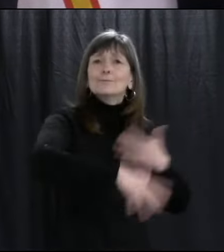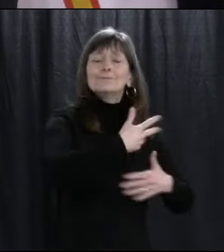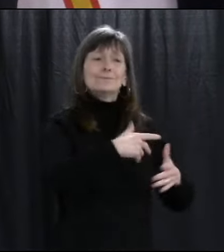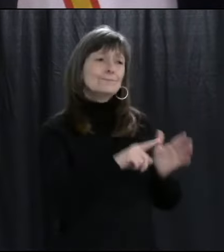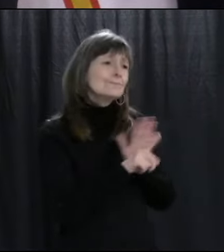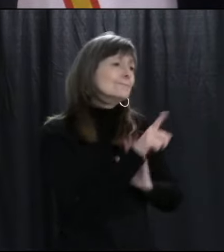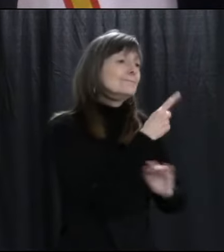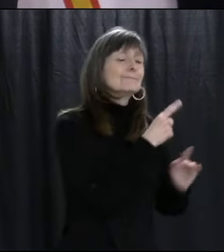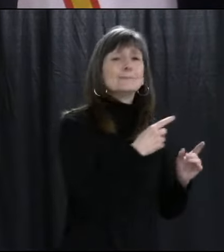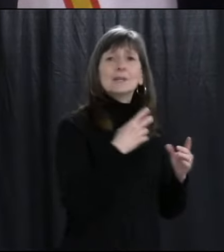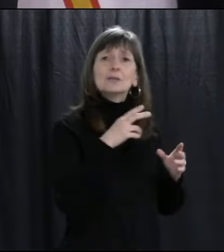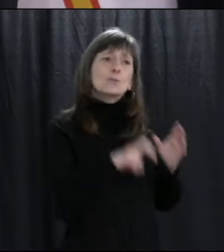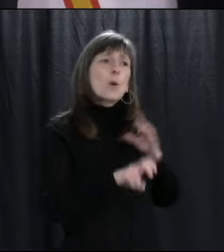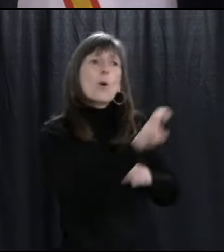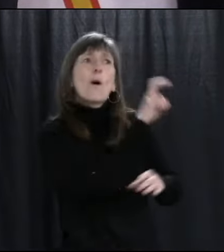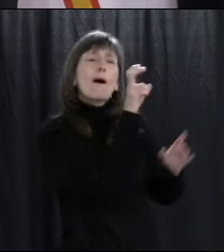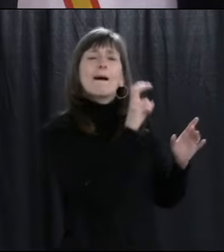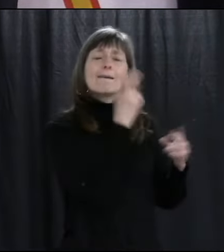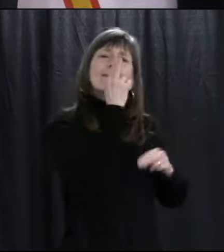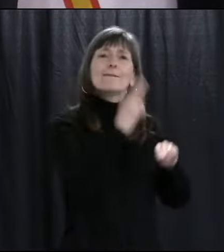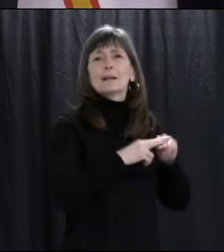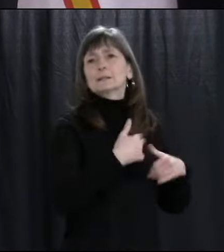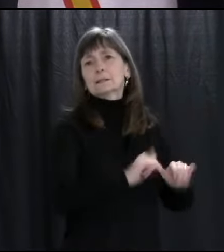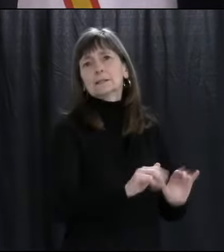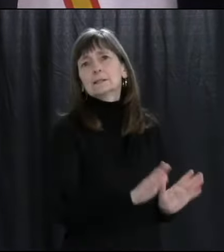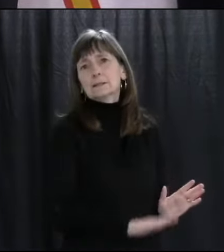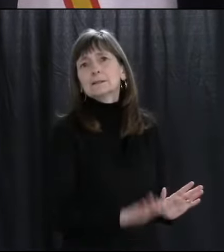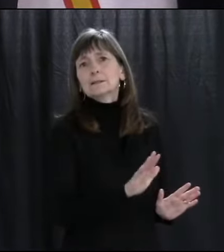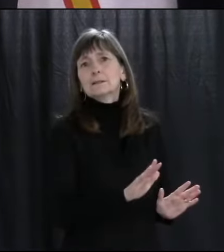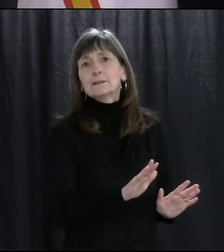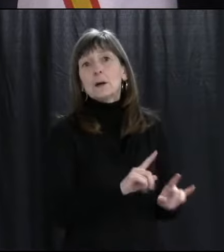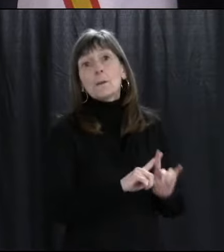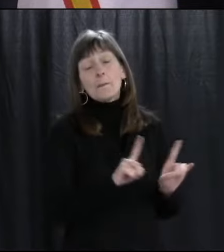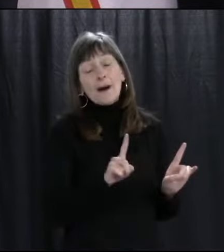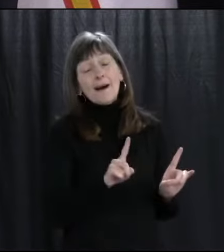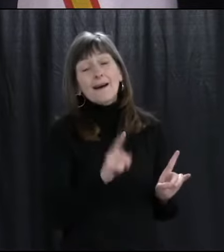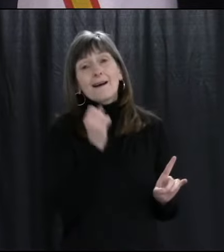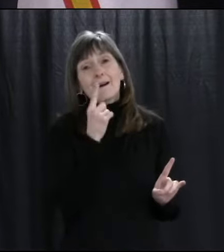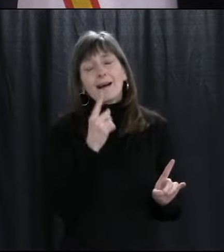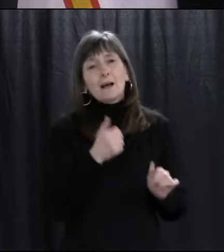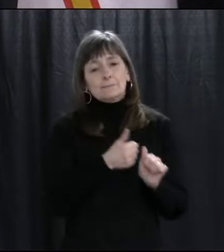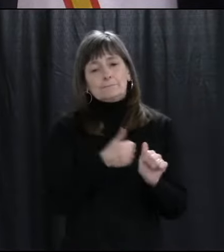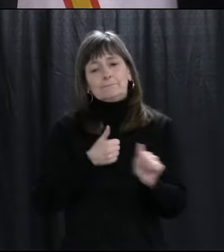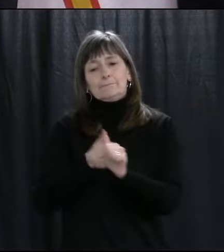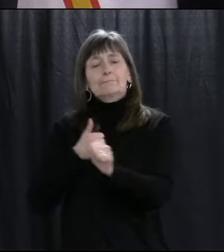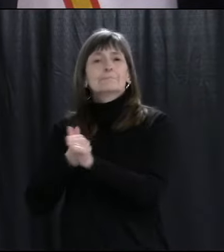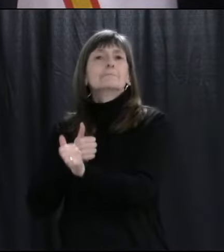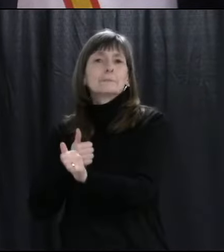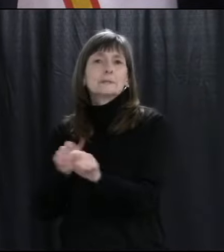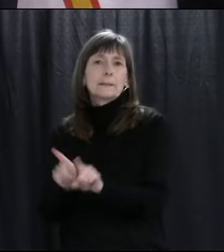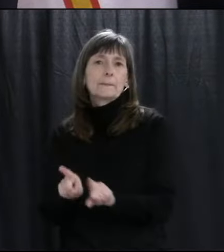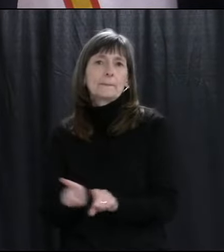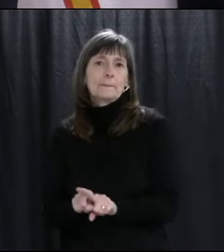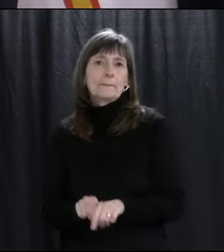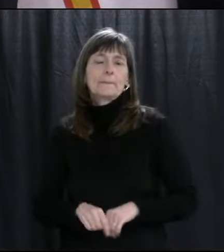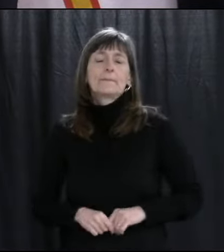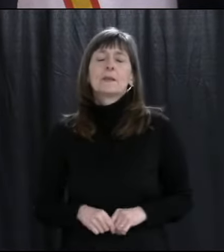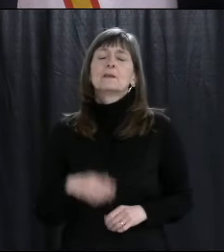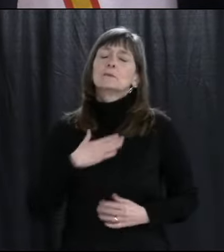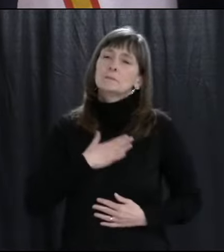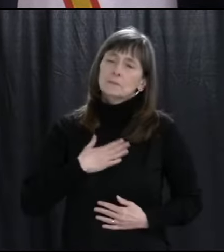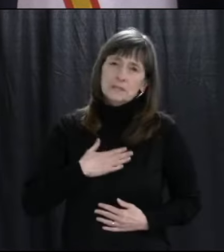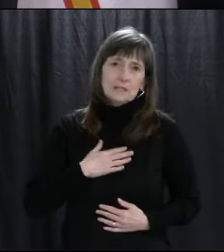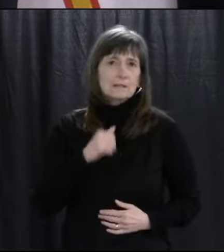We must also remember that social distancing applies to children as well. I ask parents not to hold playdates